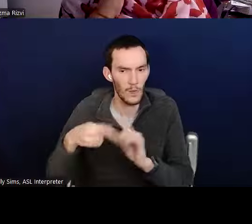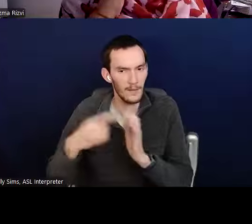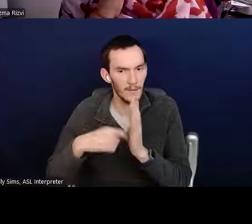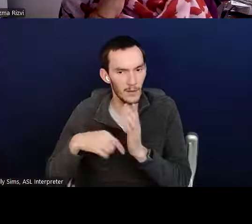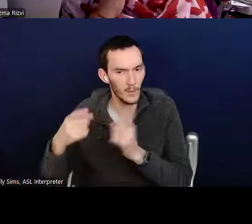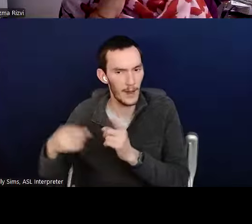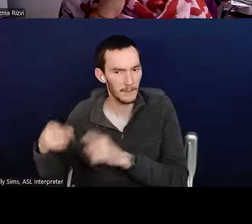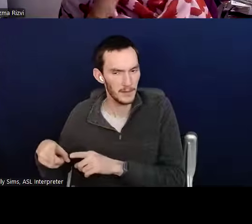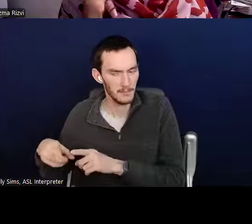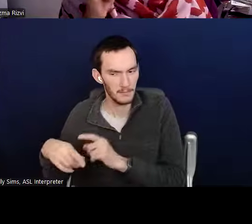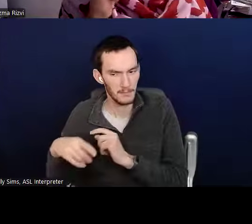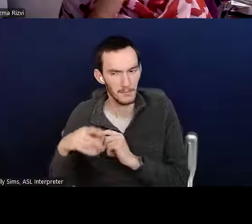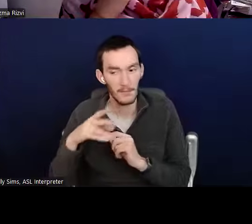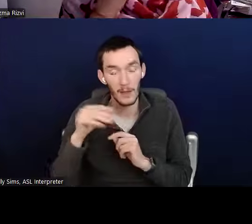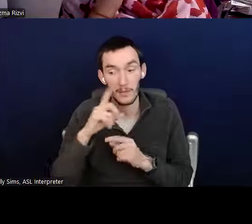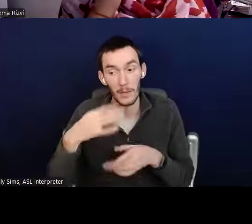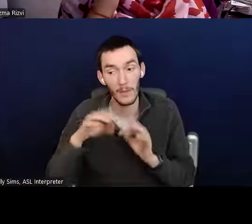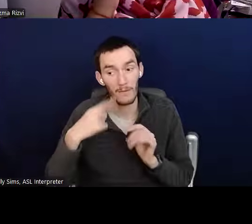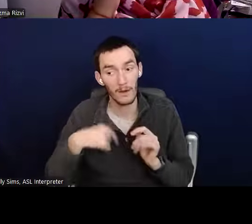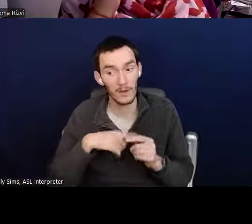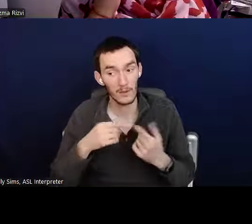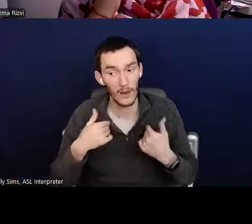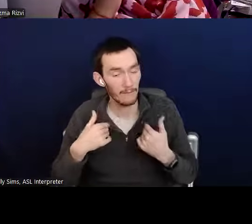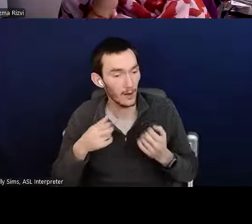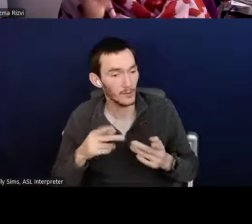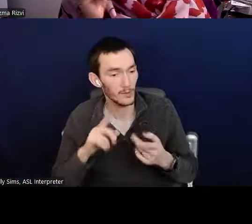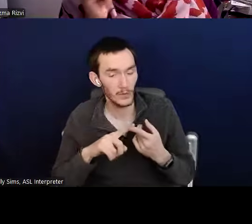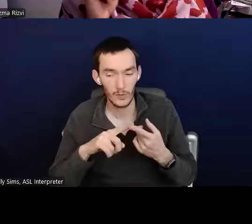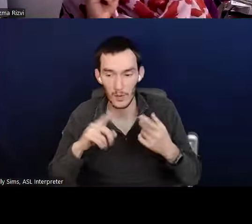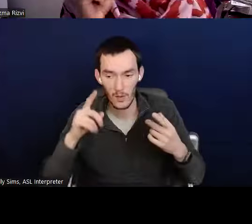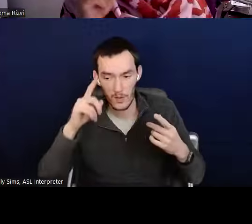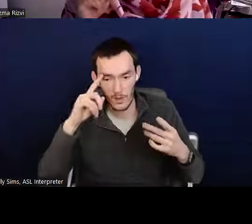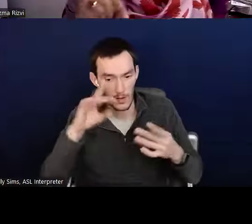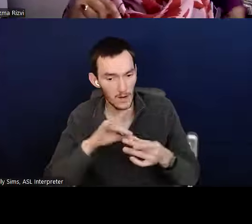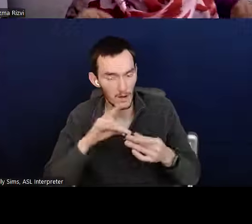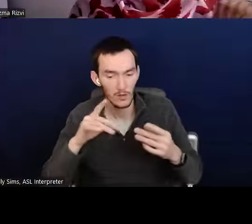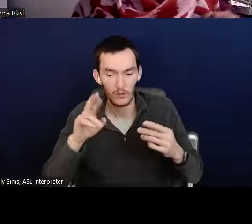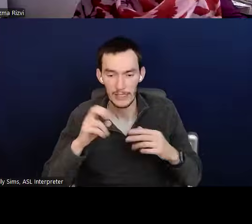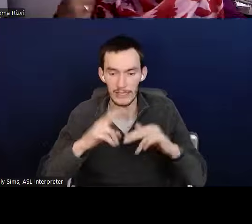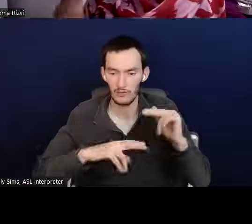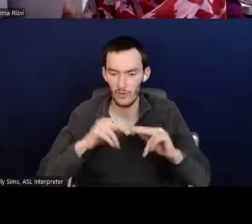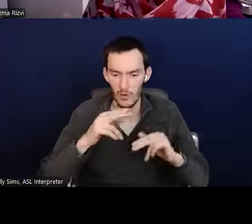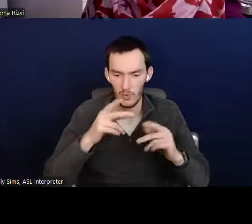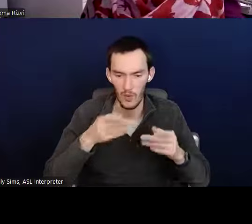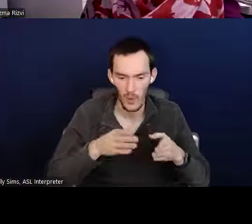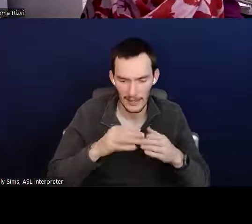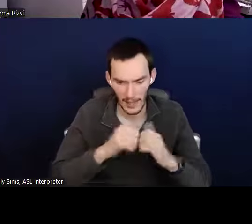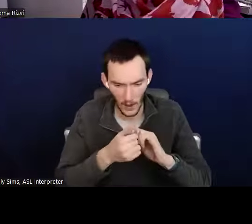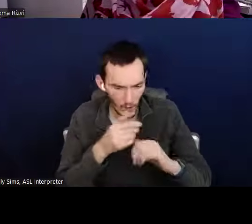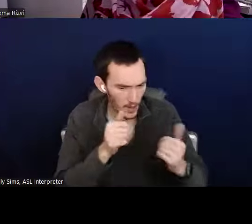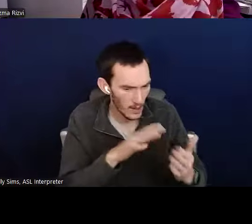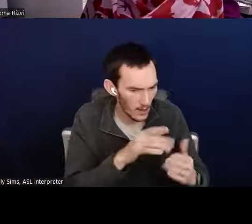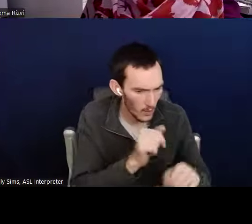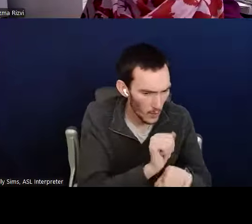going on. And it's important for us to have that opportunity to reconstruct the ways by which work happened at the site and to identify